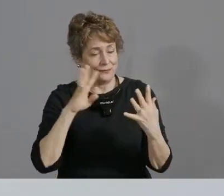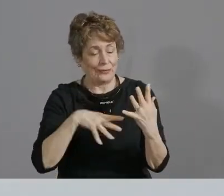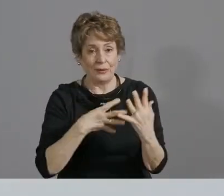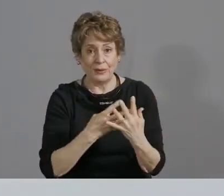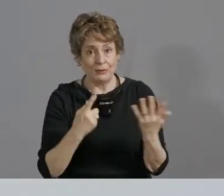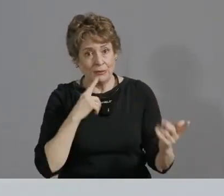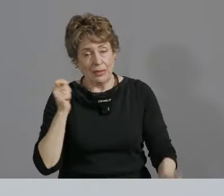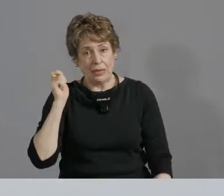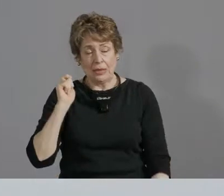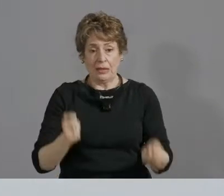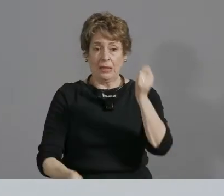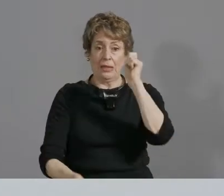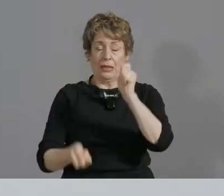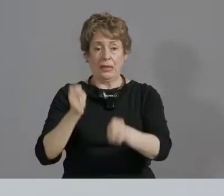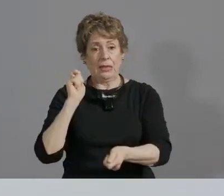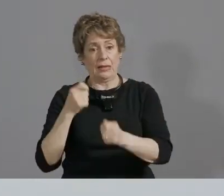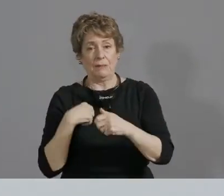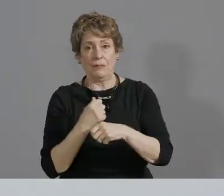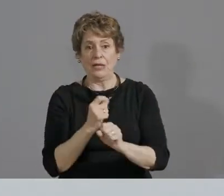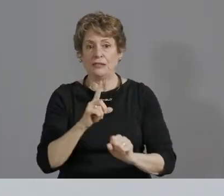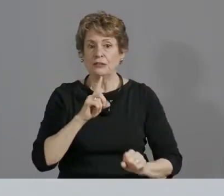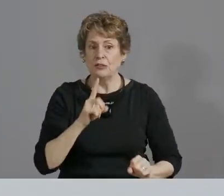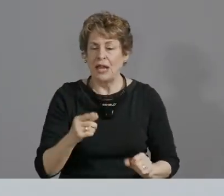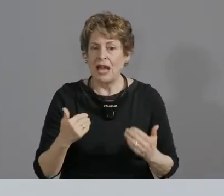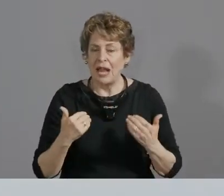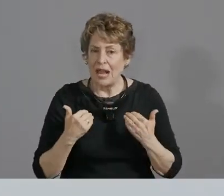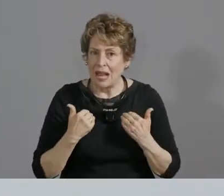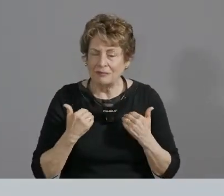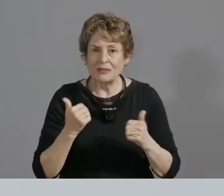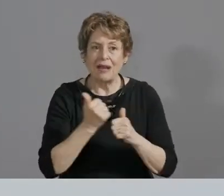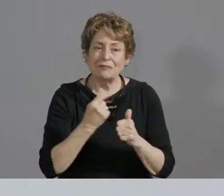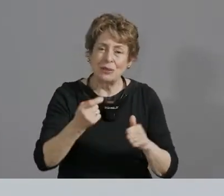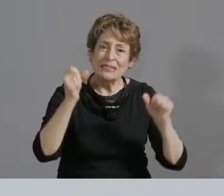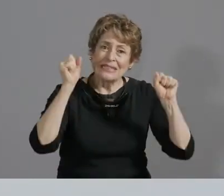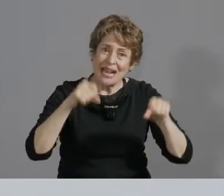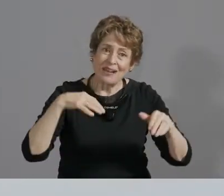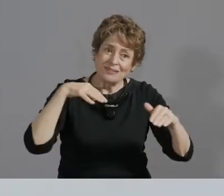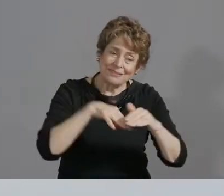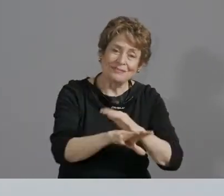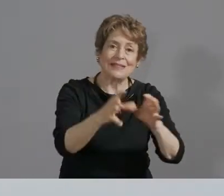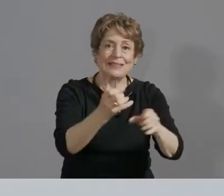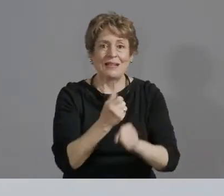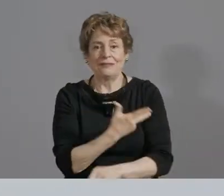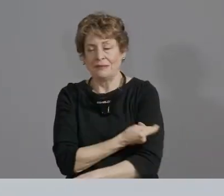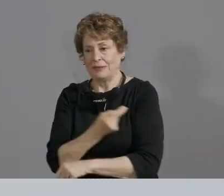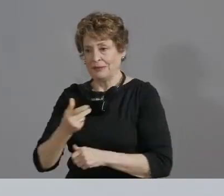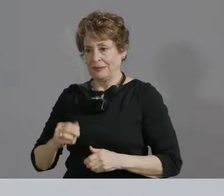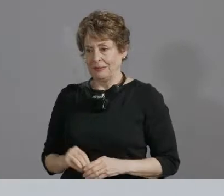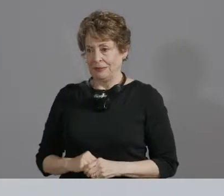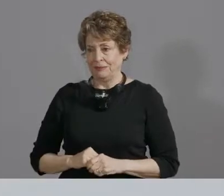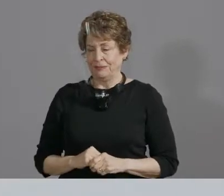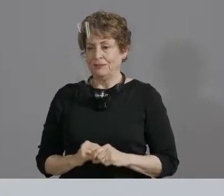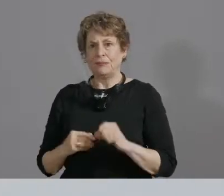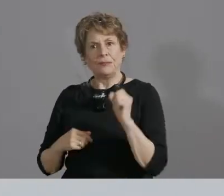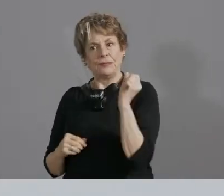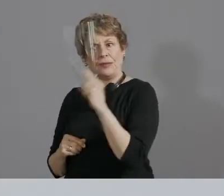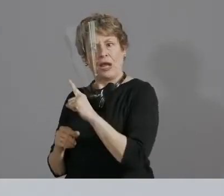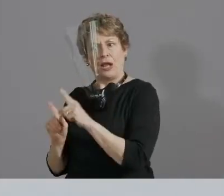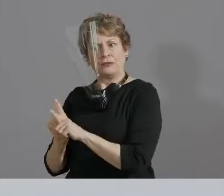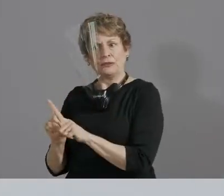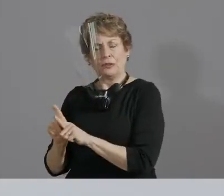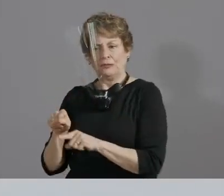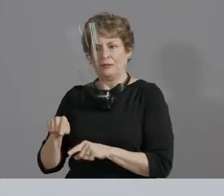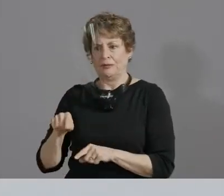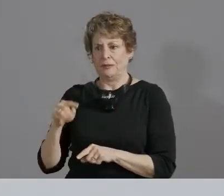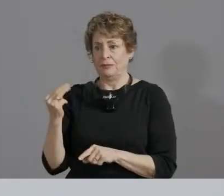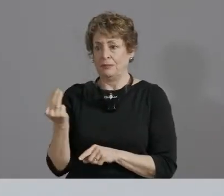And then the registration portal, is that going to be in Spanish starting on Monday? Is that correct? Yes, that is what we are